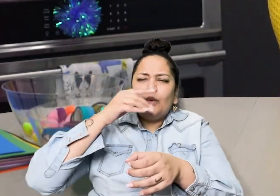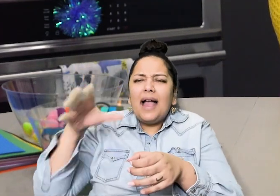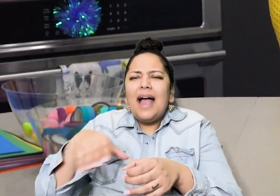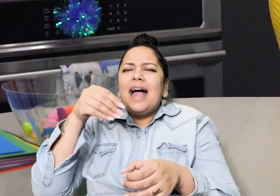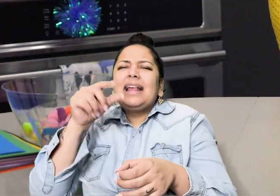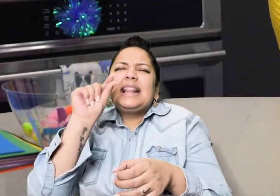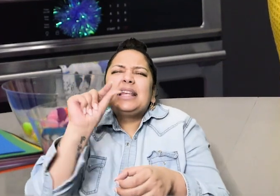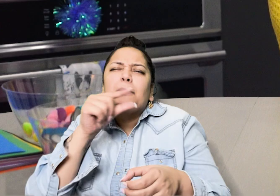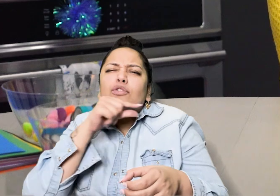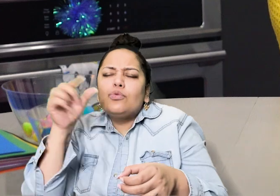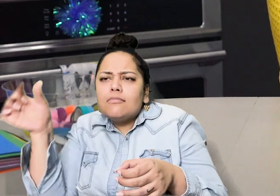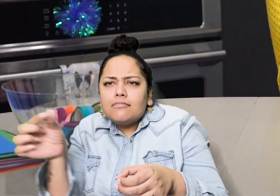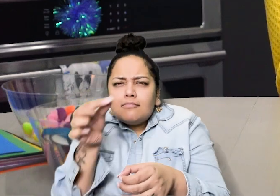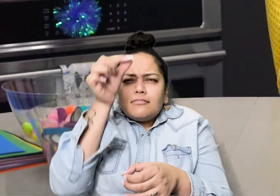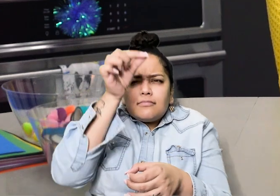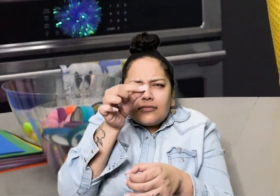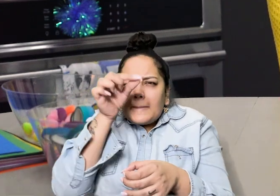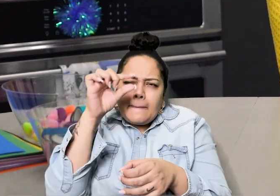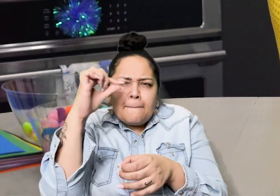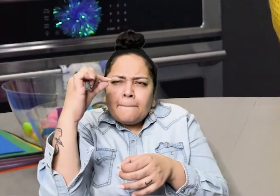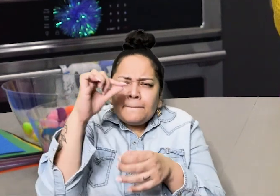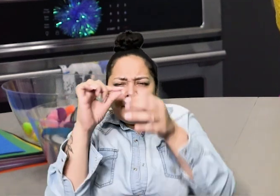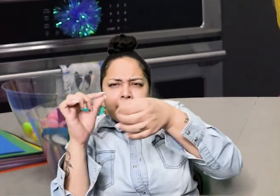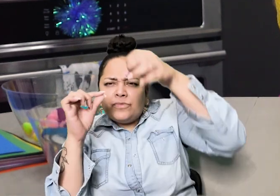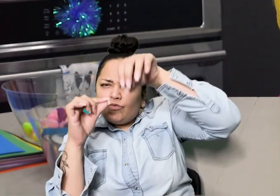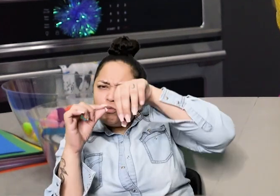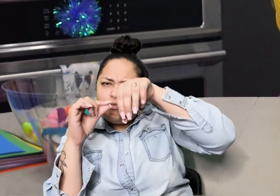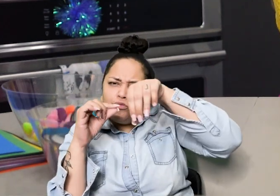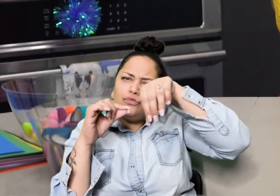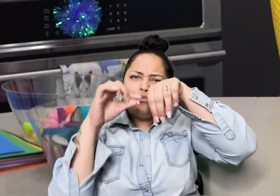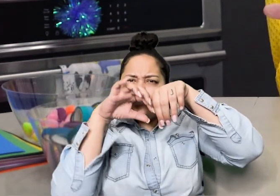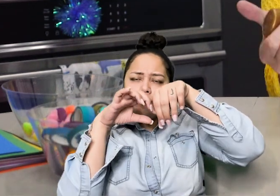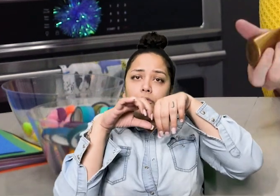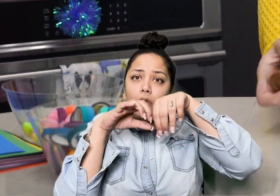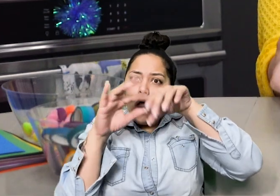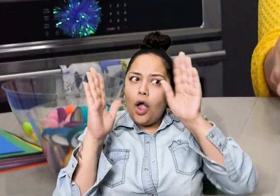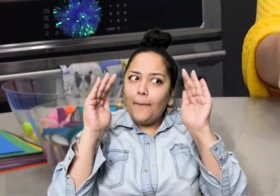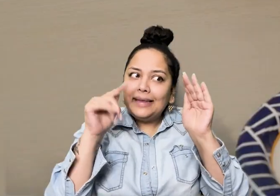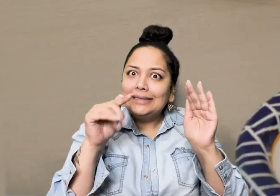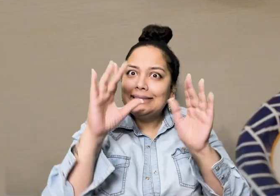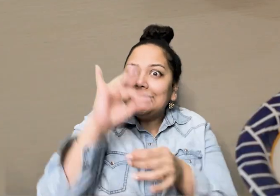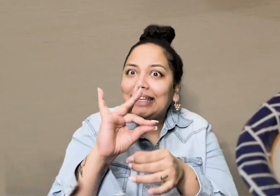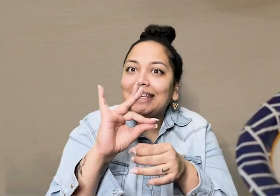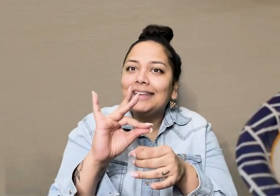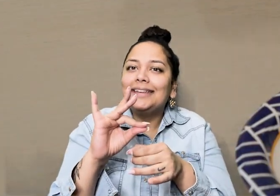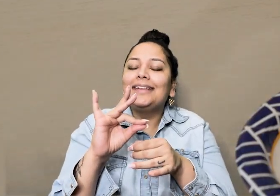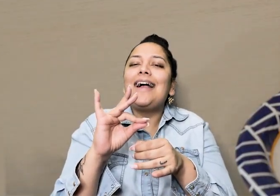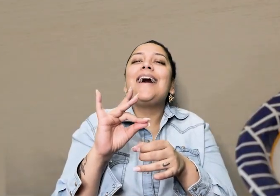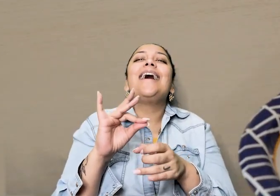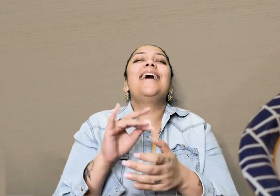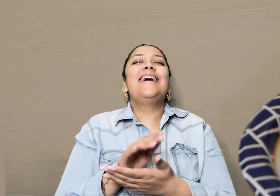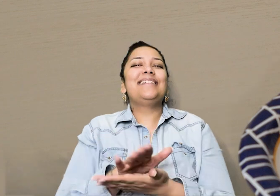Okay, so I'm just gonna put a little glue here, little glue there. Okay, I hope